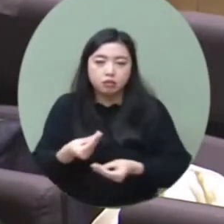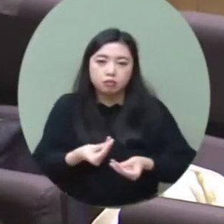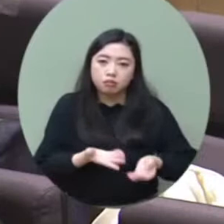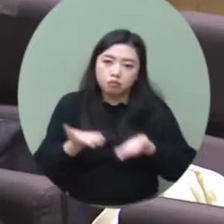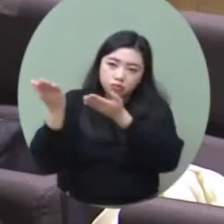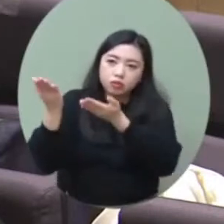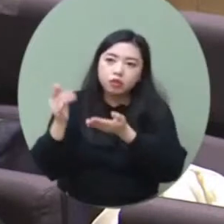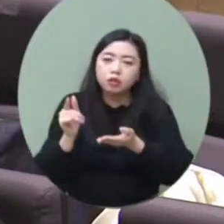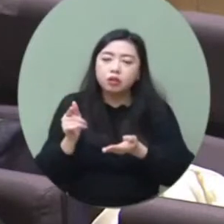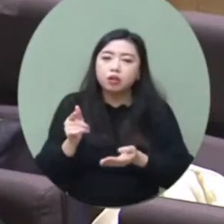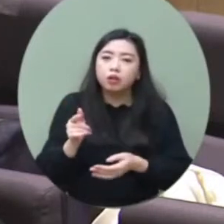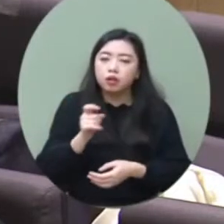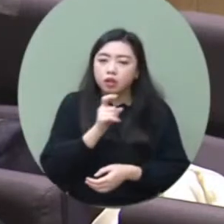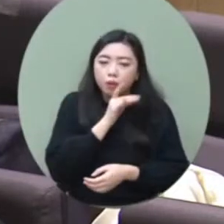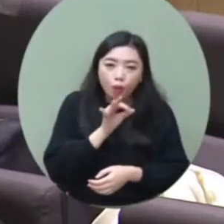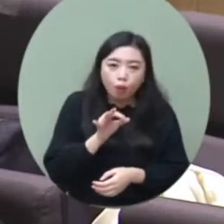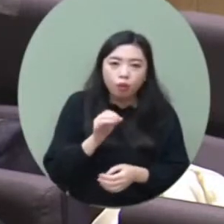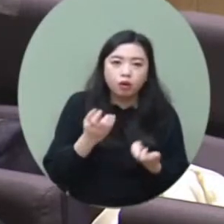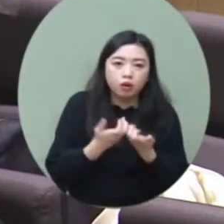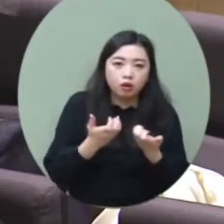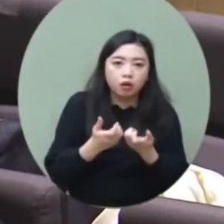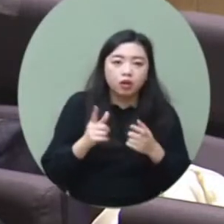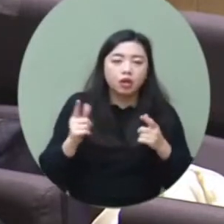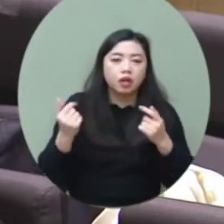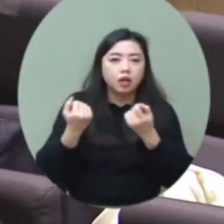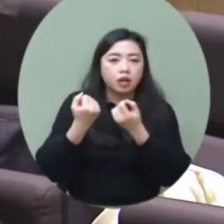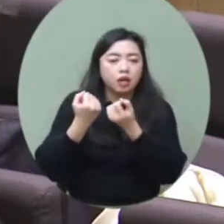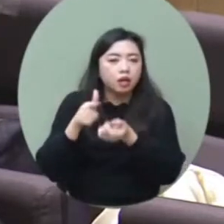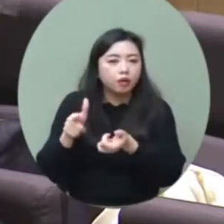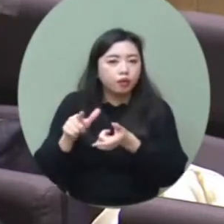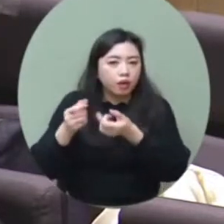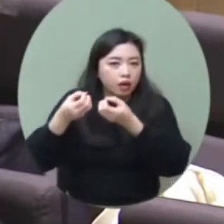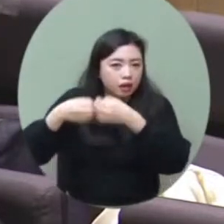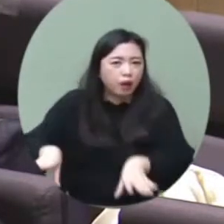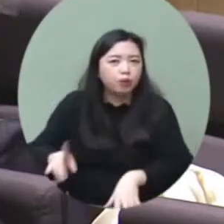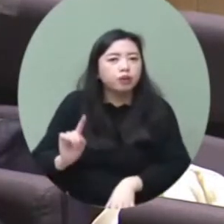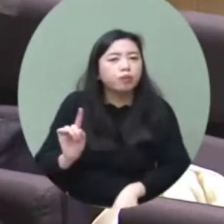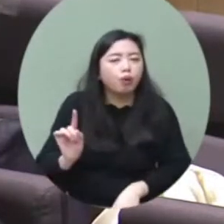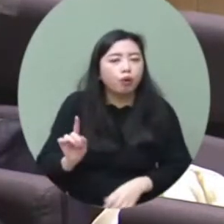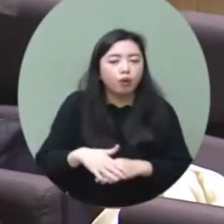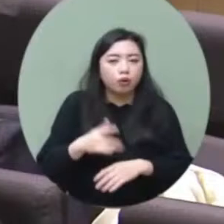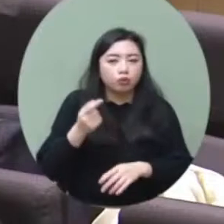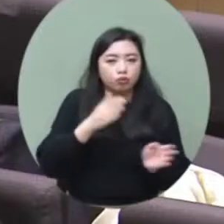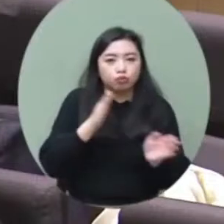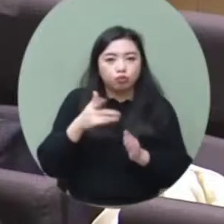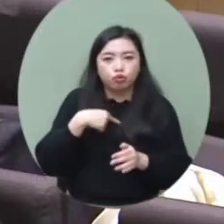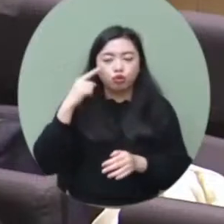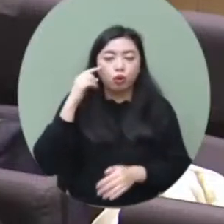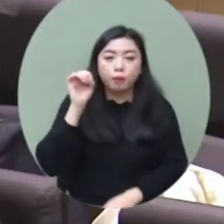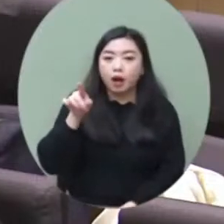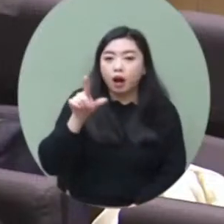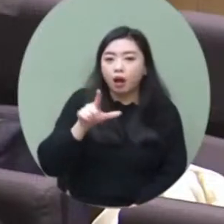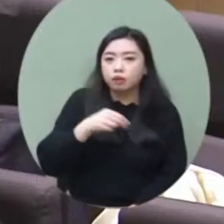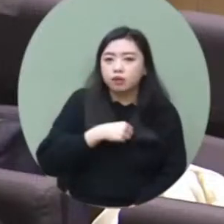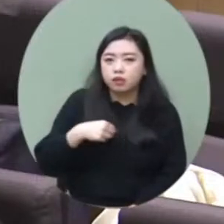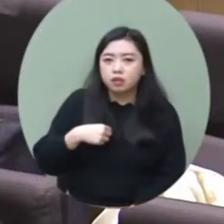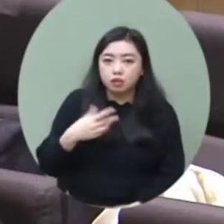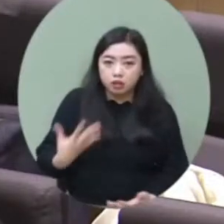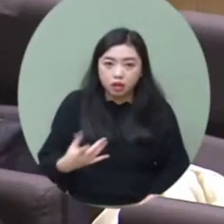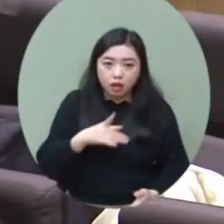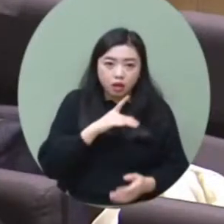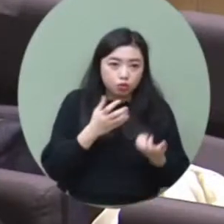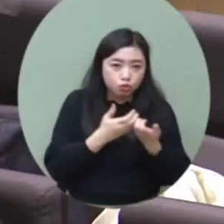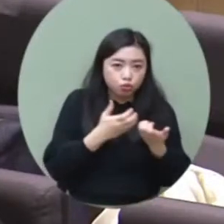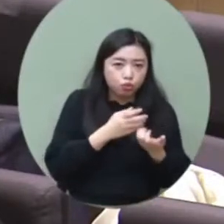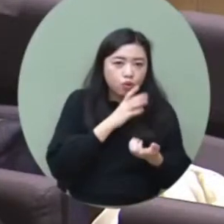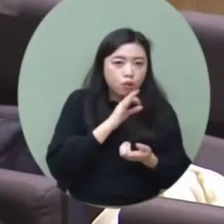the CHP, what's the reason, and how can we address the issue? A doctor for Dr.